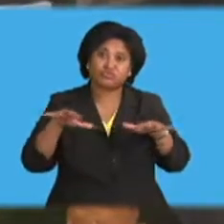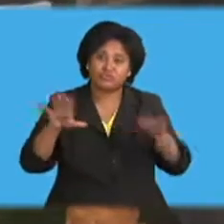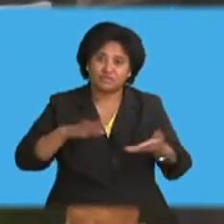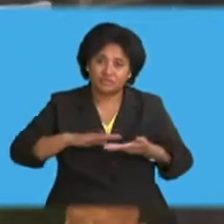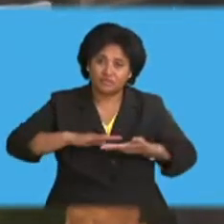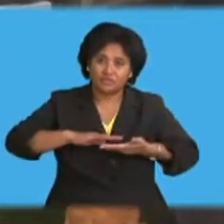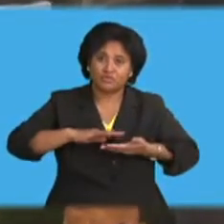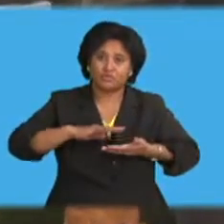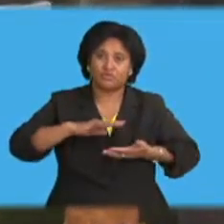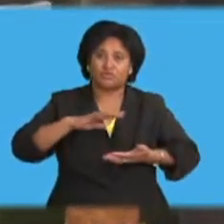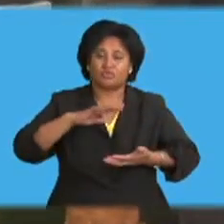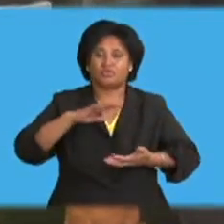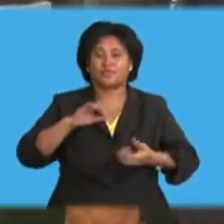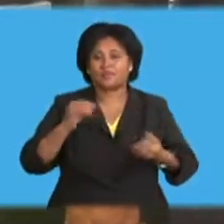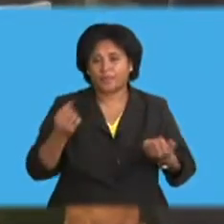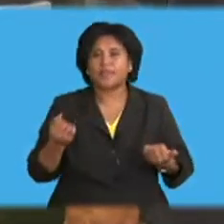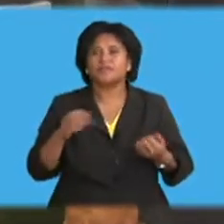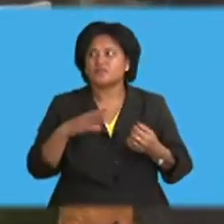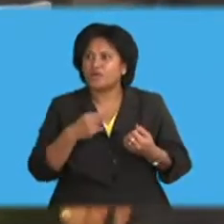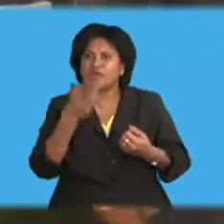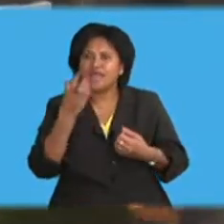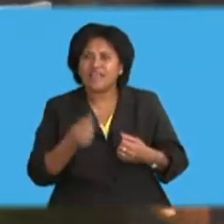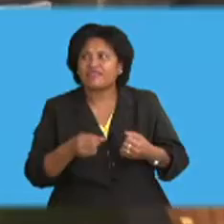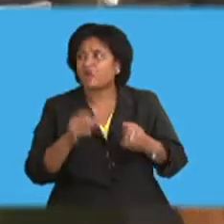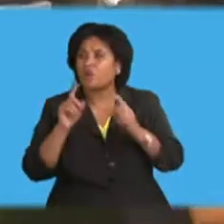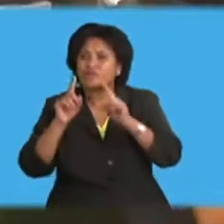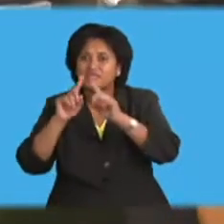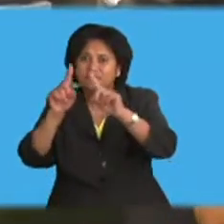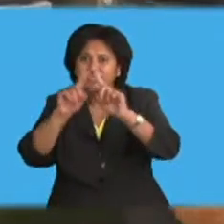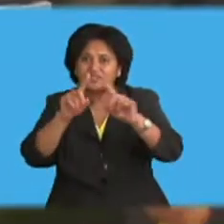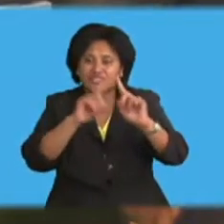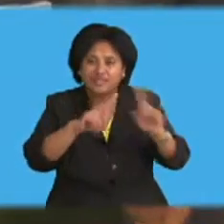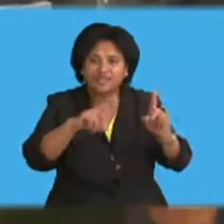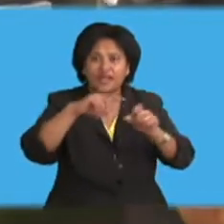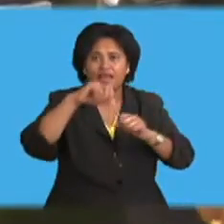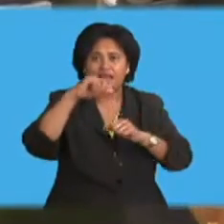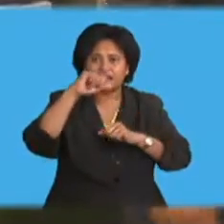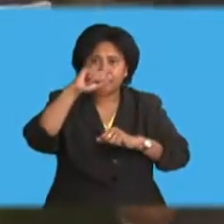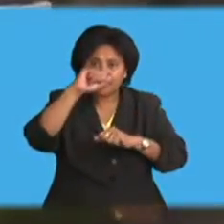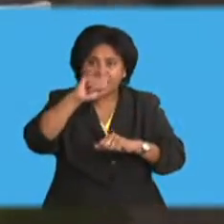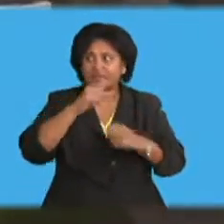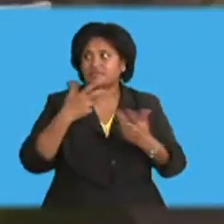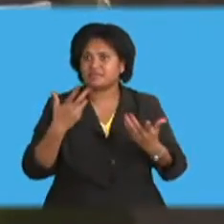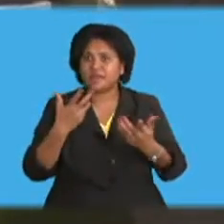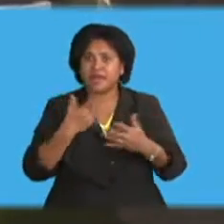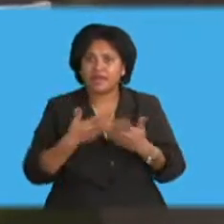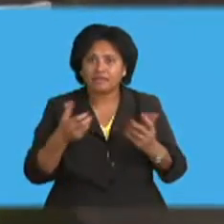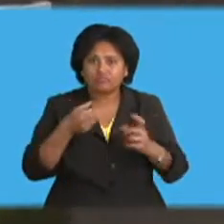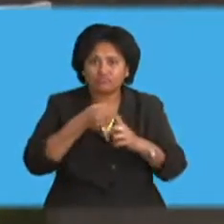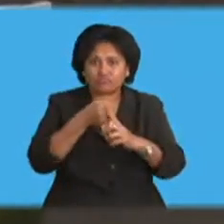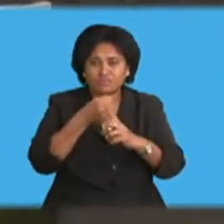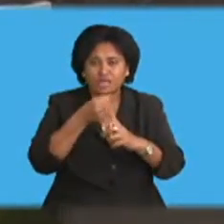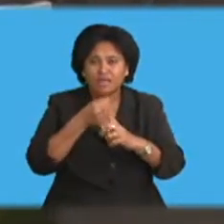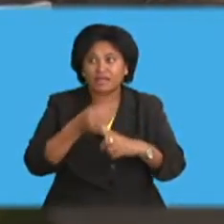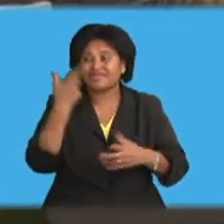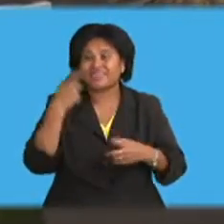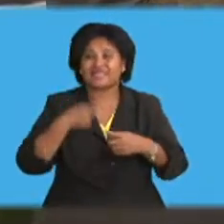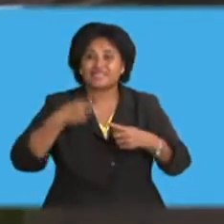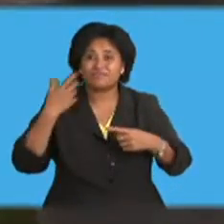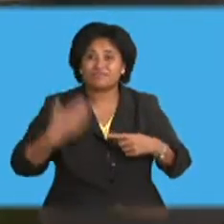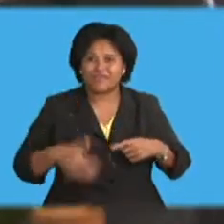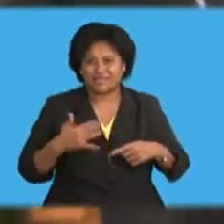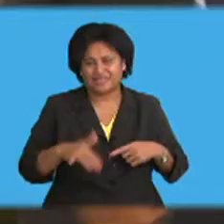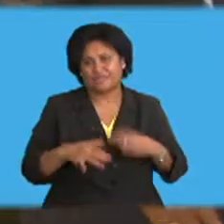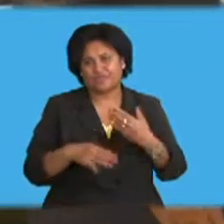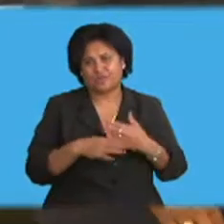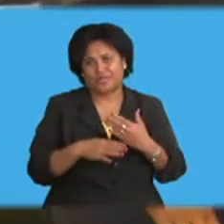course, they have been conducting their own respective campaigns, Madam Speaker. And this is a very costly exercise as well, Madam